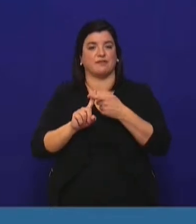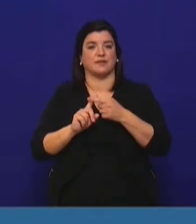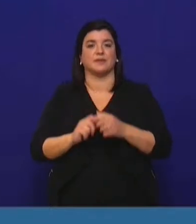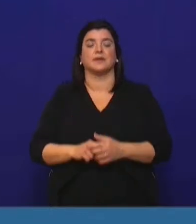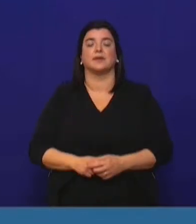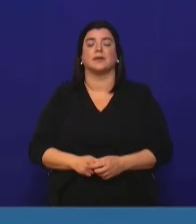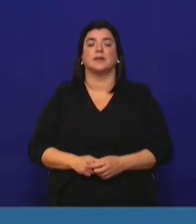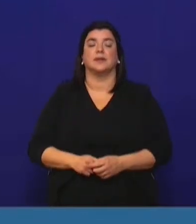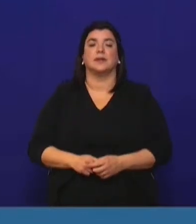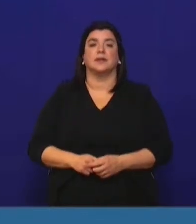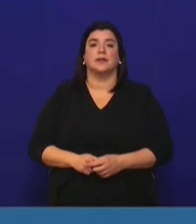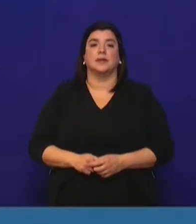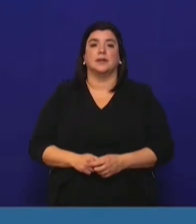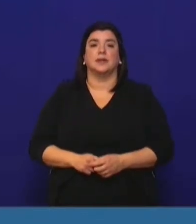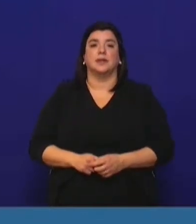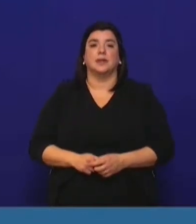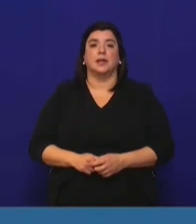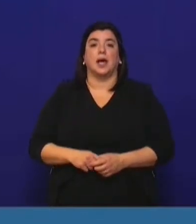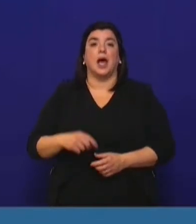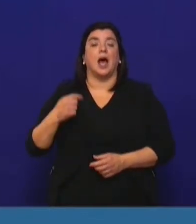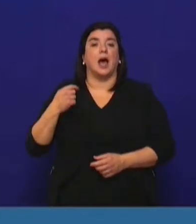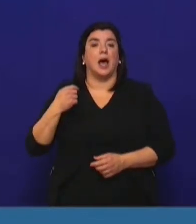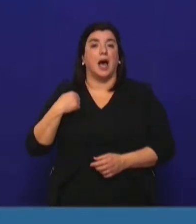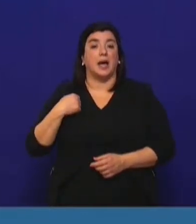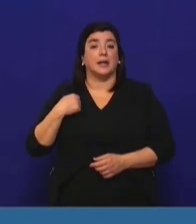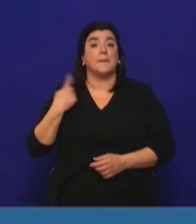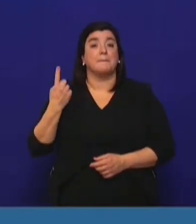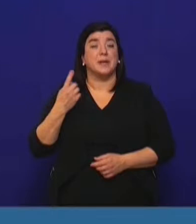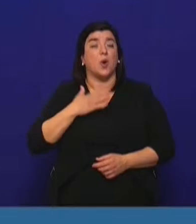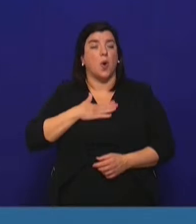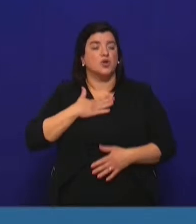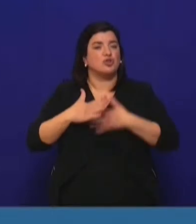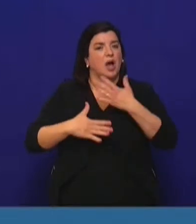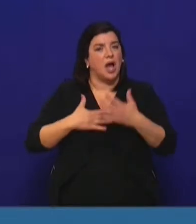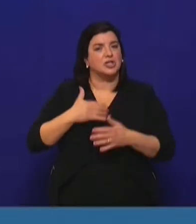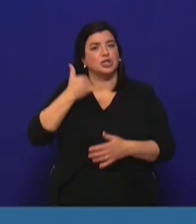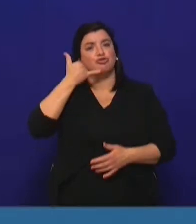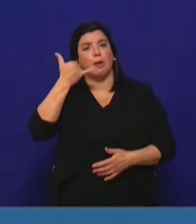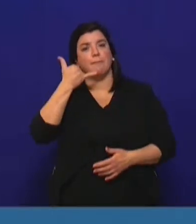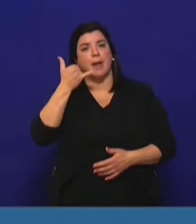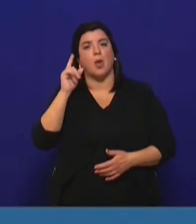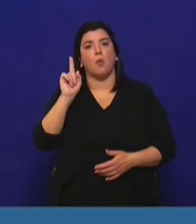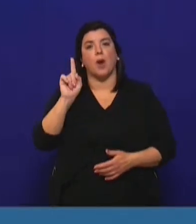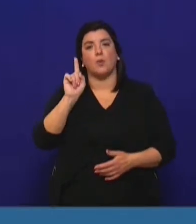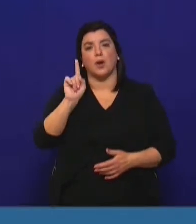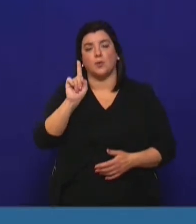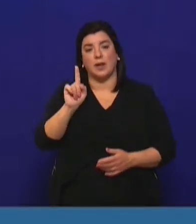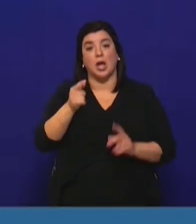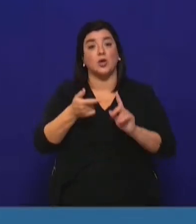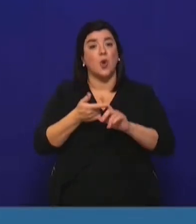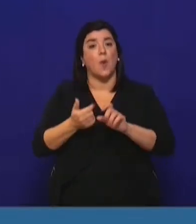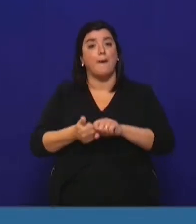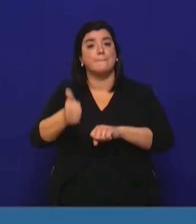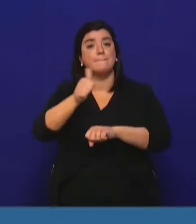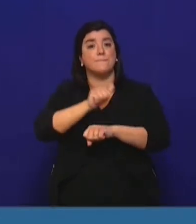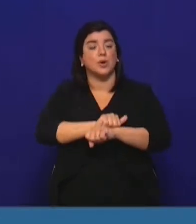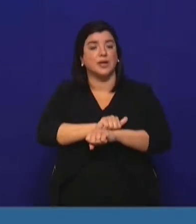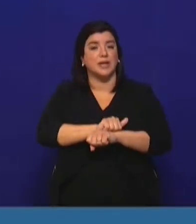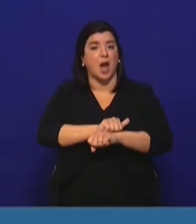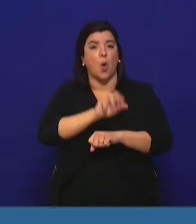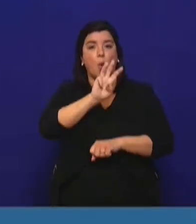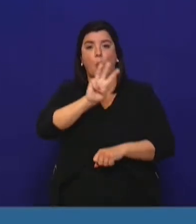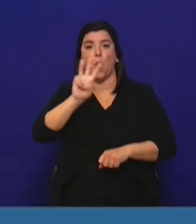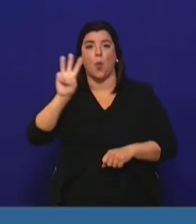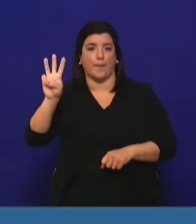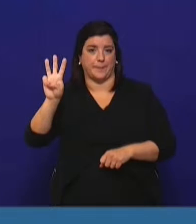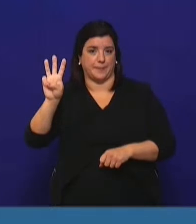iċċemplu il-helpline tagħna l-111 jew inkella tistgħu tibbukkjaw ukoll fuq covidtest.gov.mt u